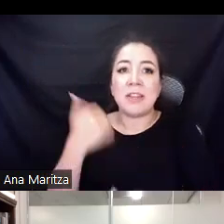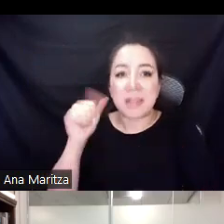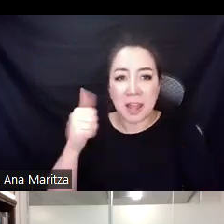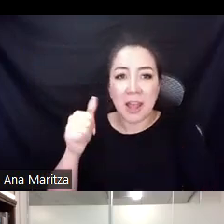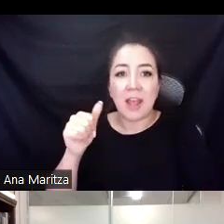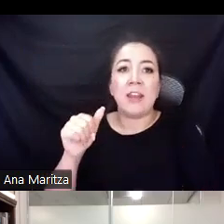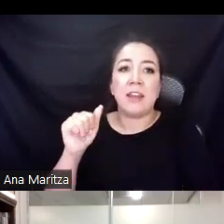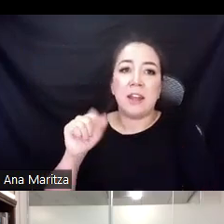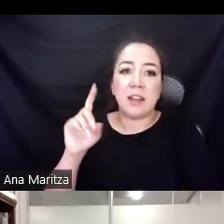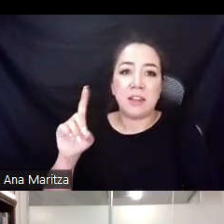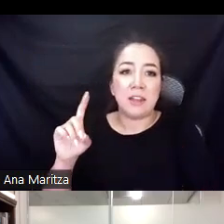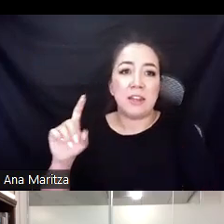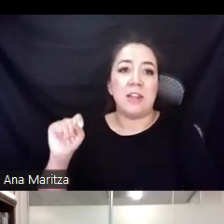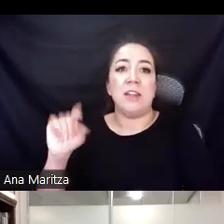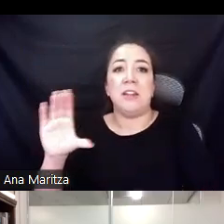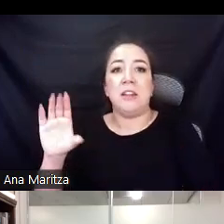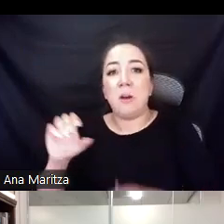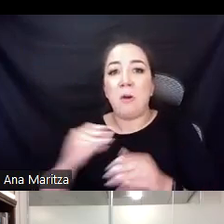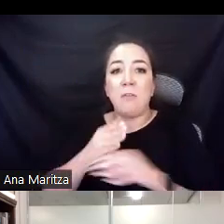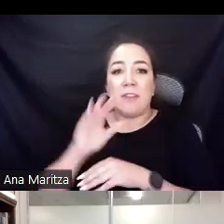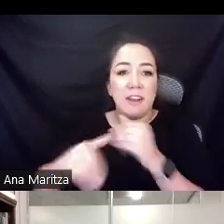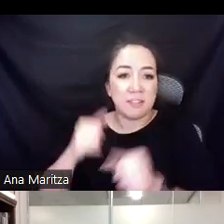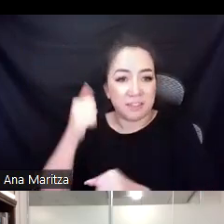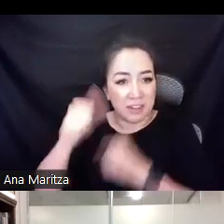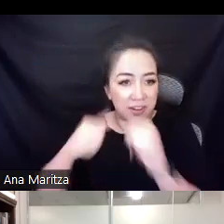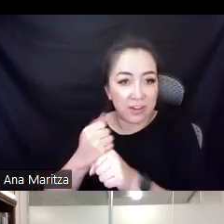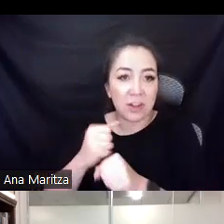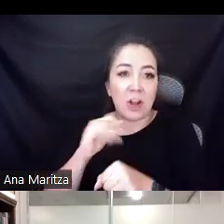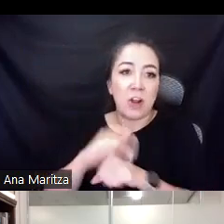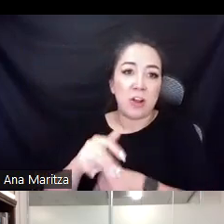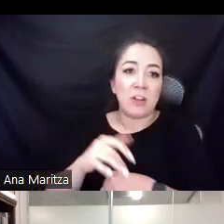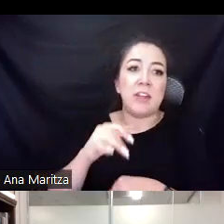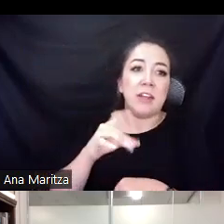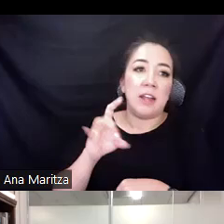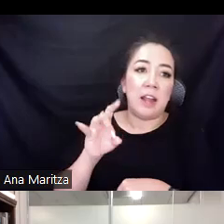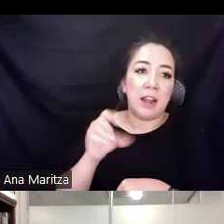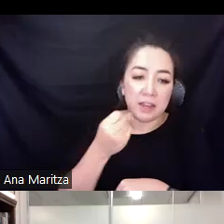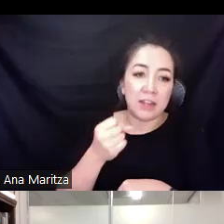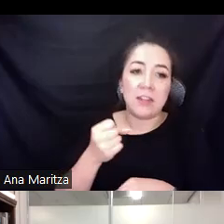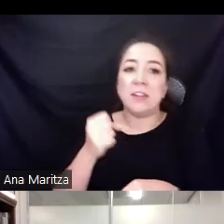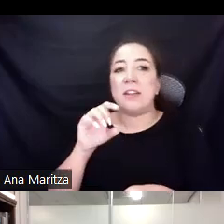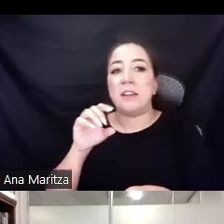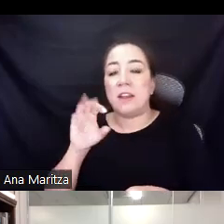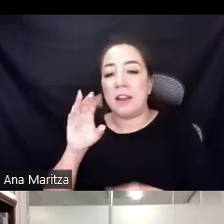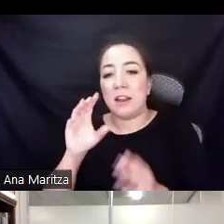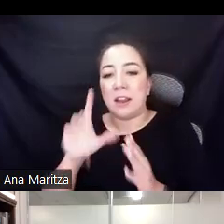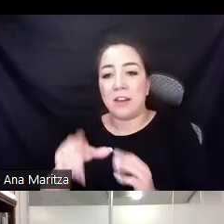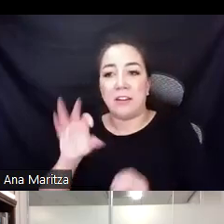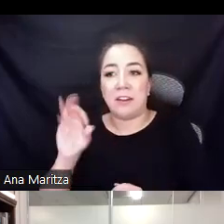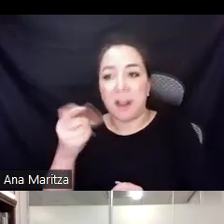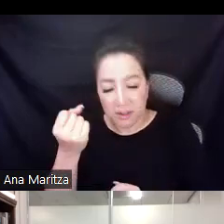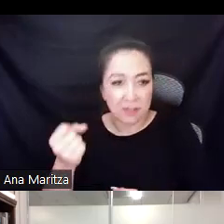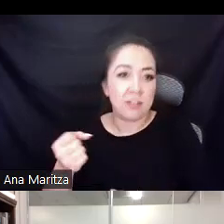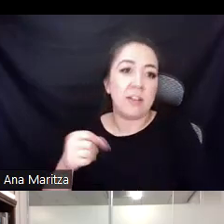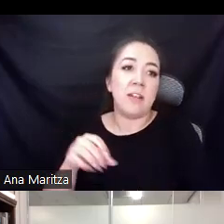diagnostic and treatment centers over the next decade into the late 80s and early 90s. And then in about